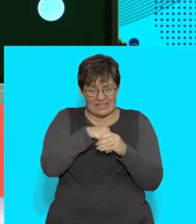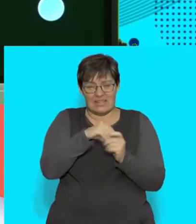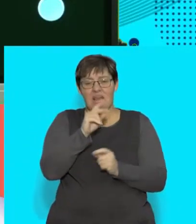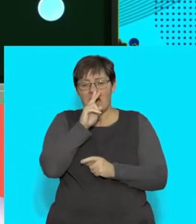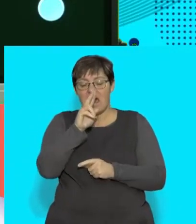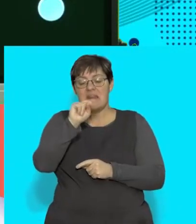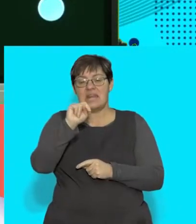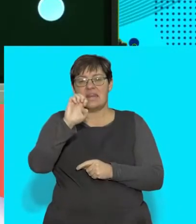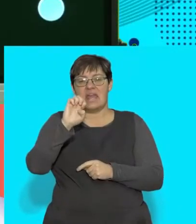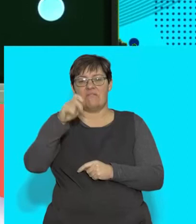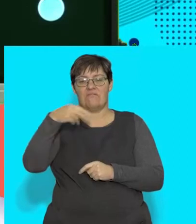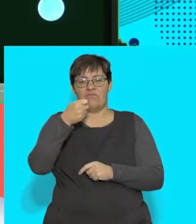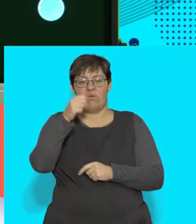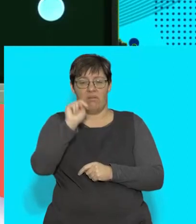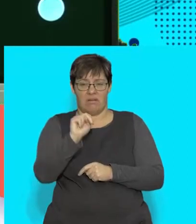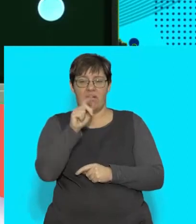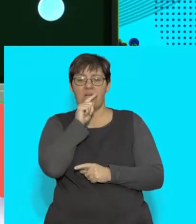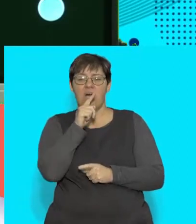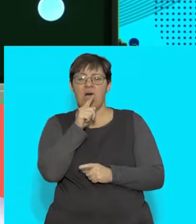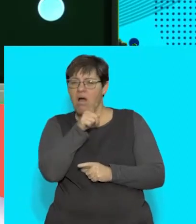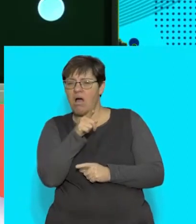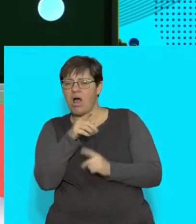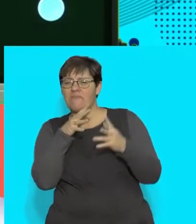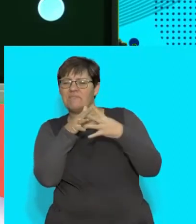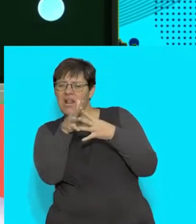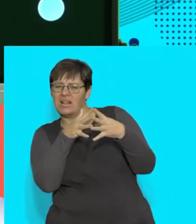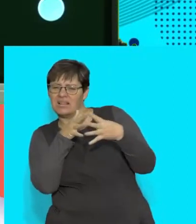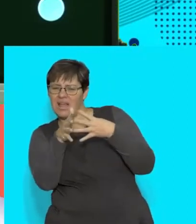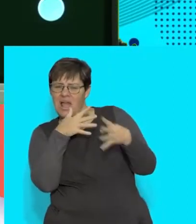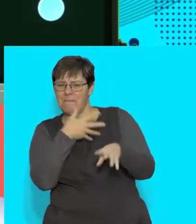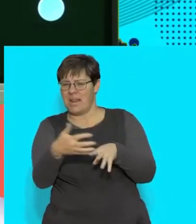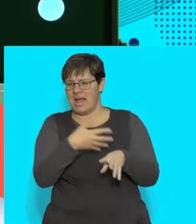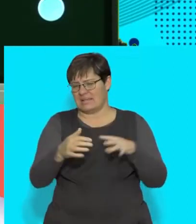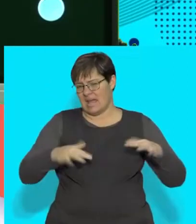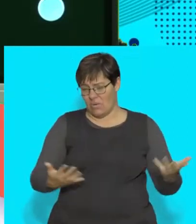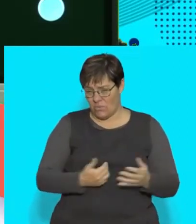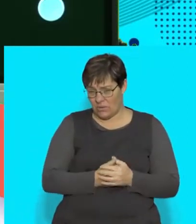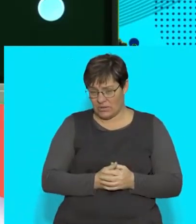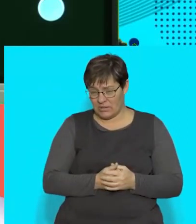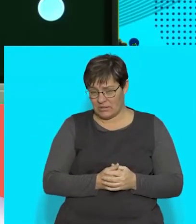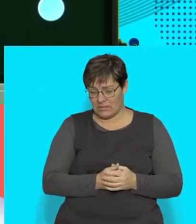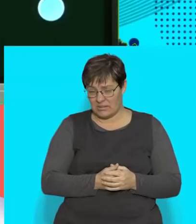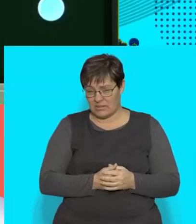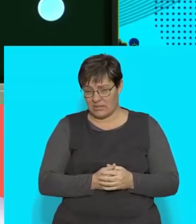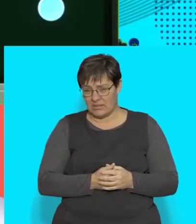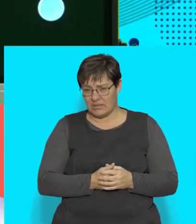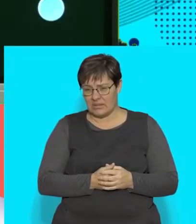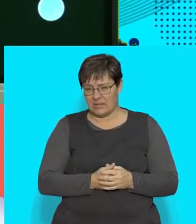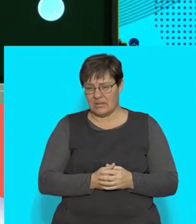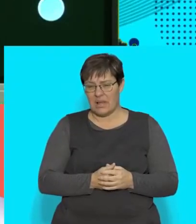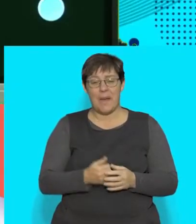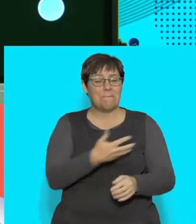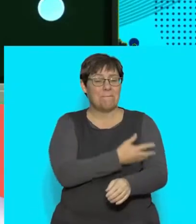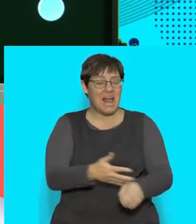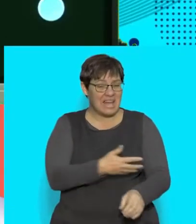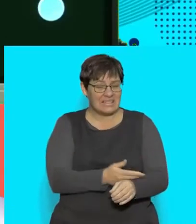the nephron, how they are going to filter, all right, all of the blood. So look what we're looking at. The blood